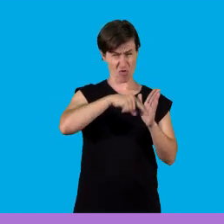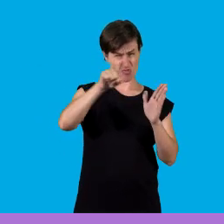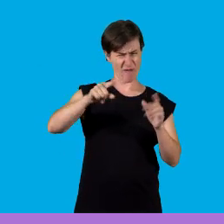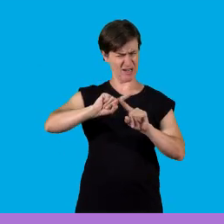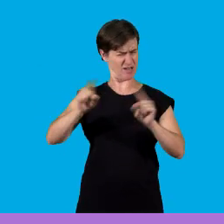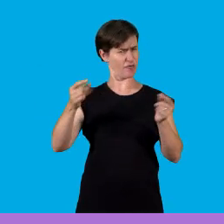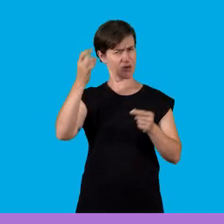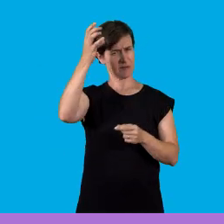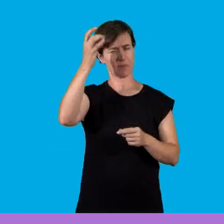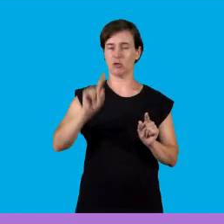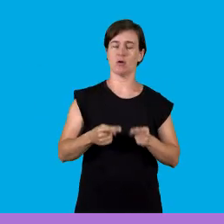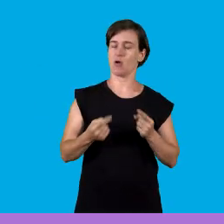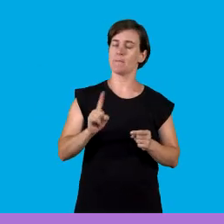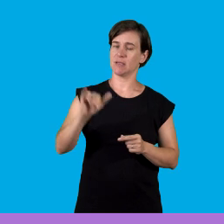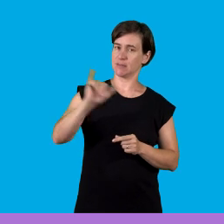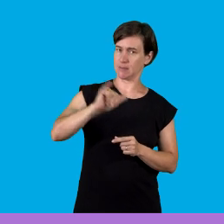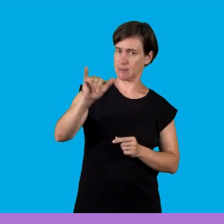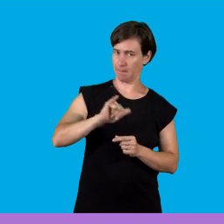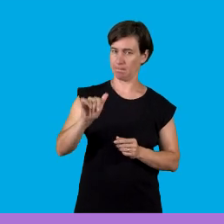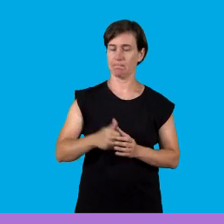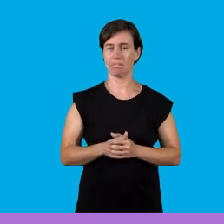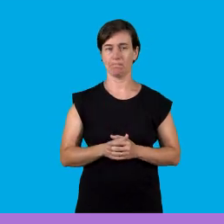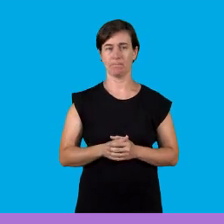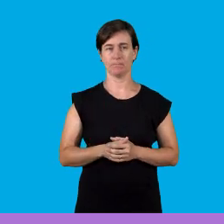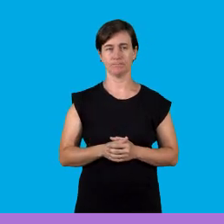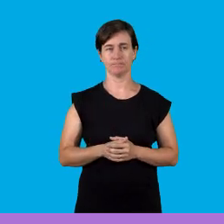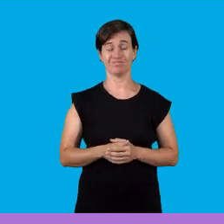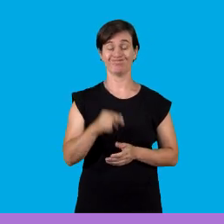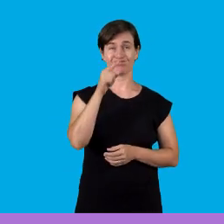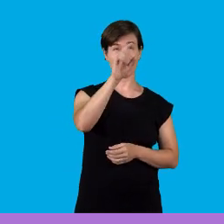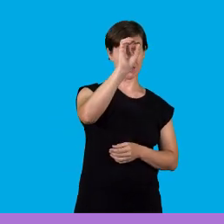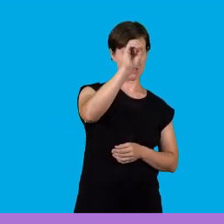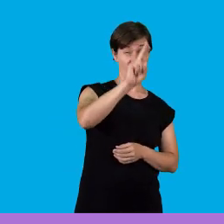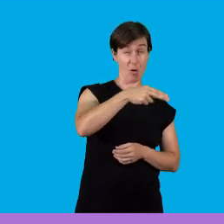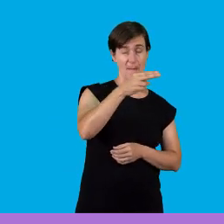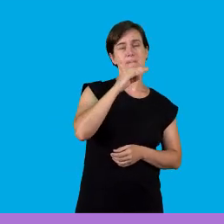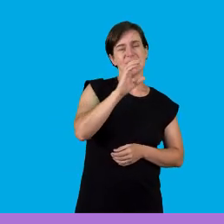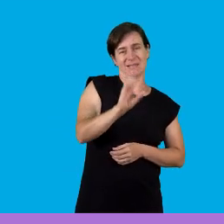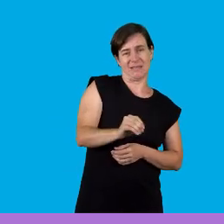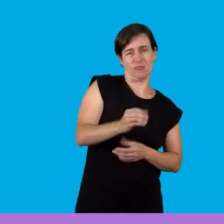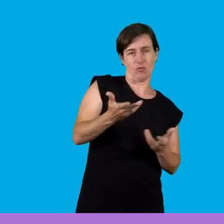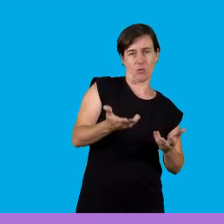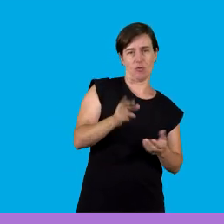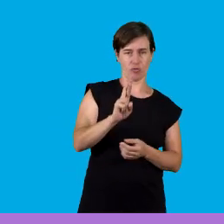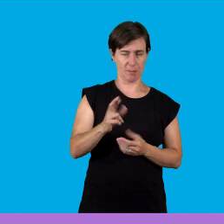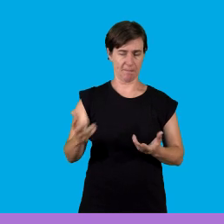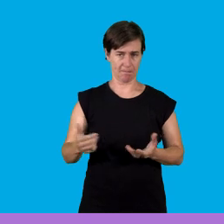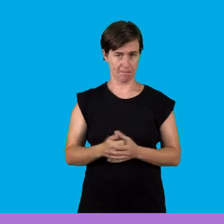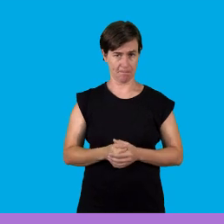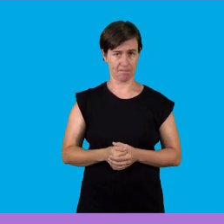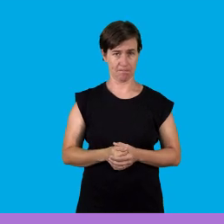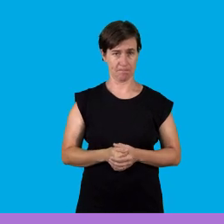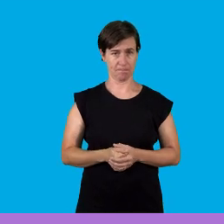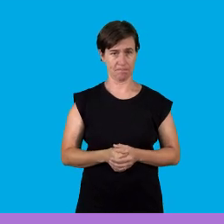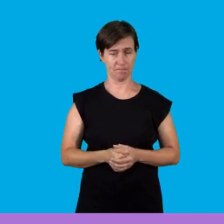so here I'm looking at my first and we call that ordered number pairs, right? So 0 pounds equals 0